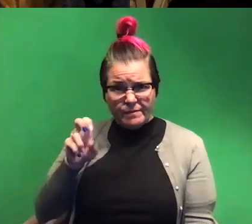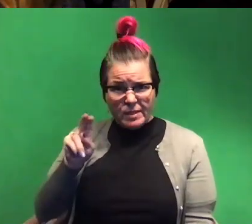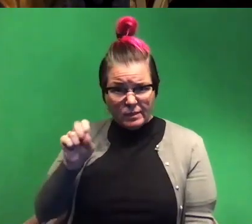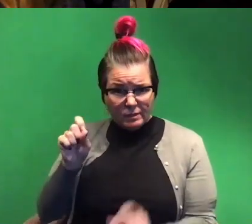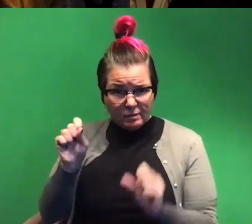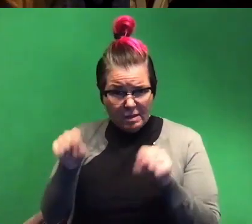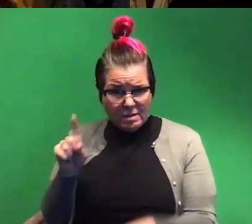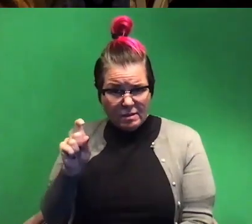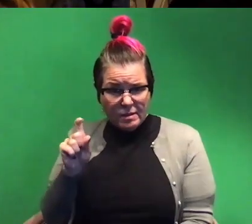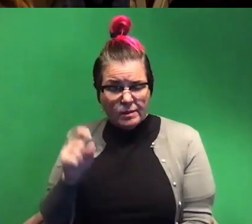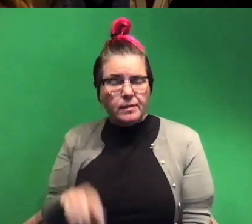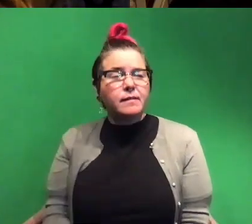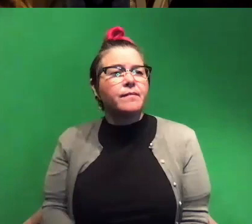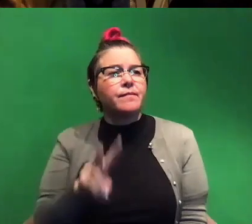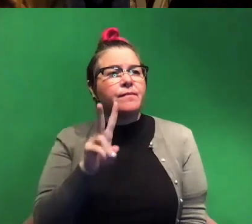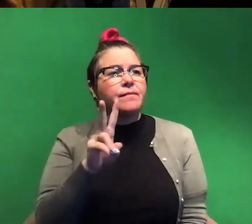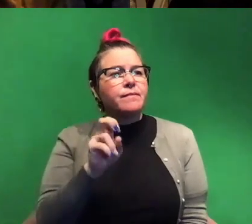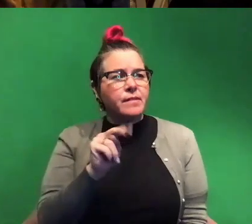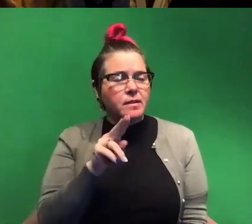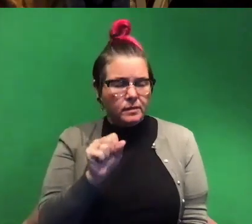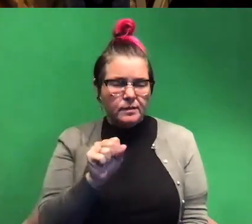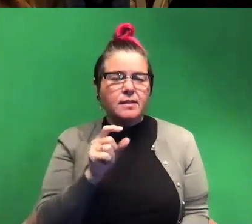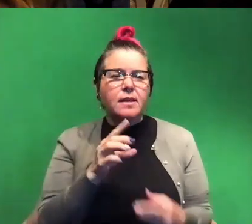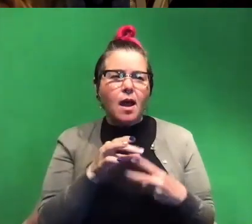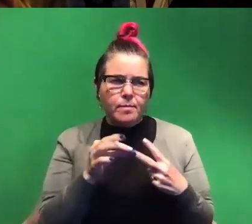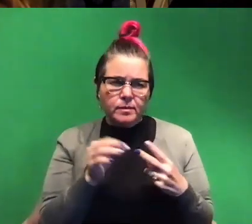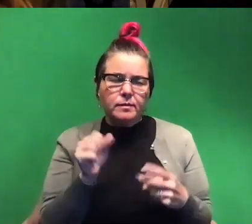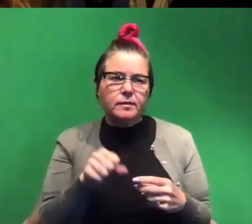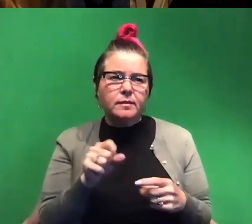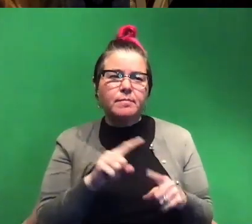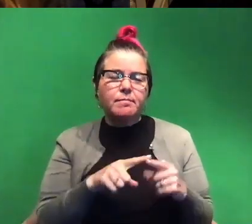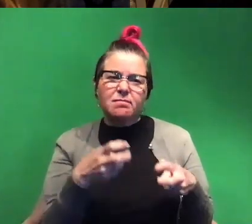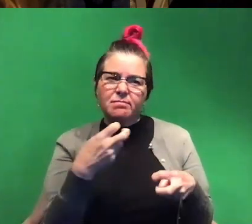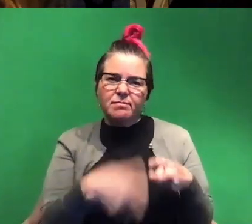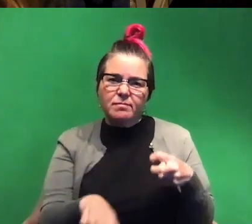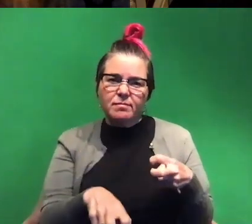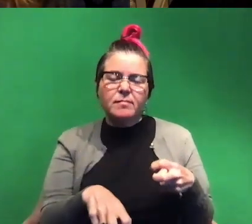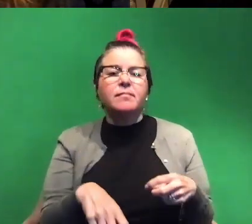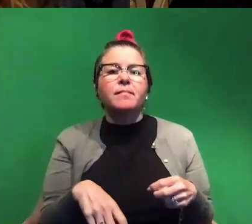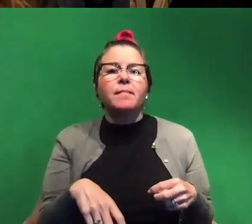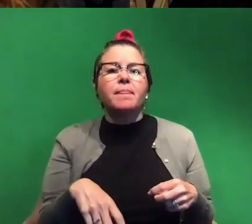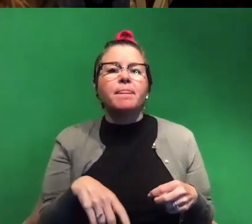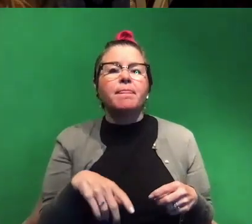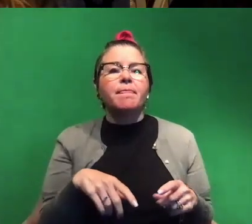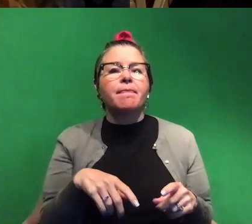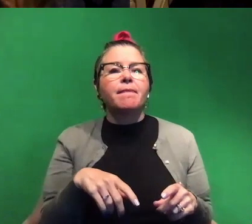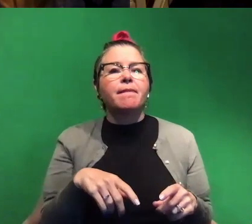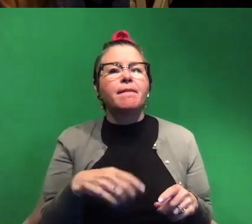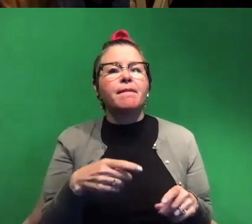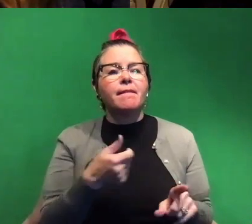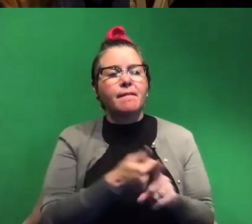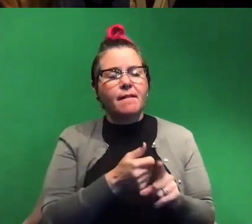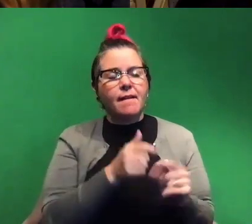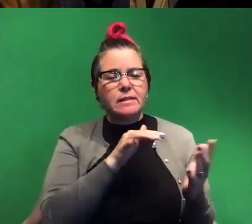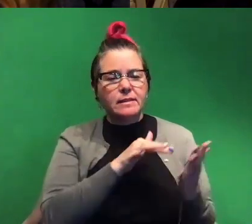So Venus is an option, but it would be very difficult. There's actually some really interesting studies that